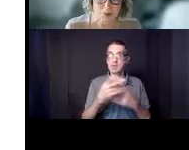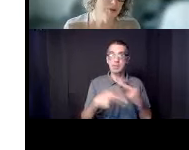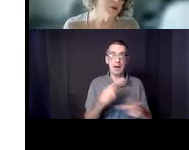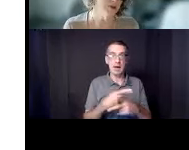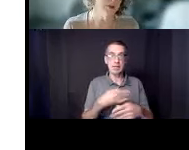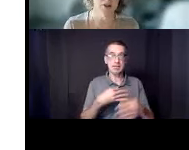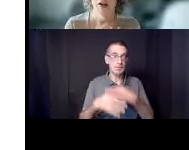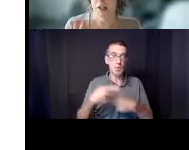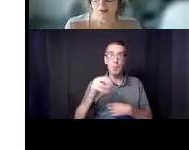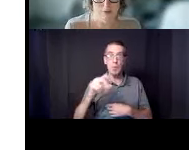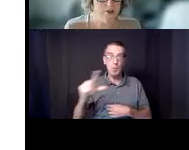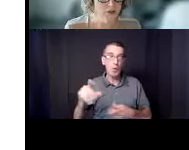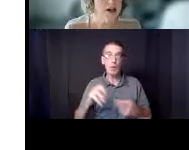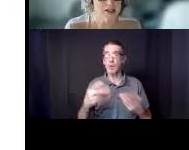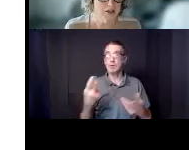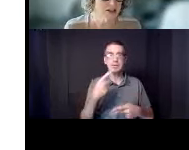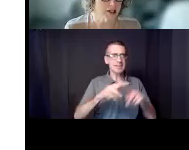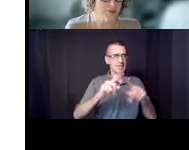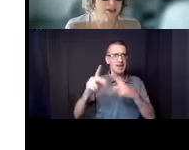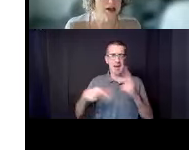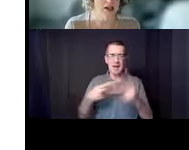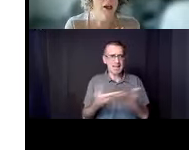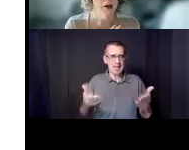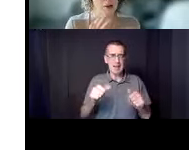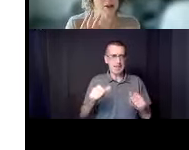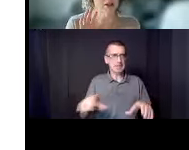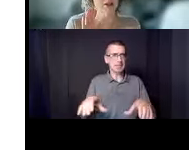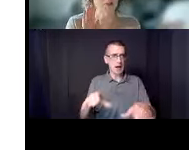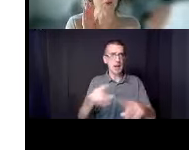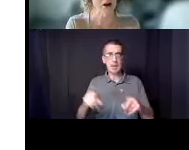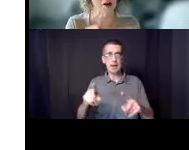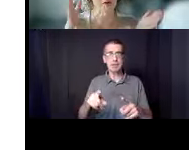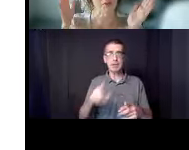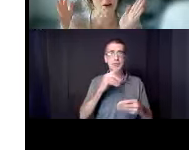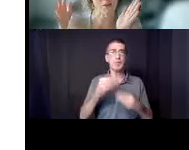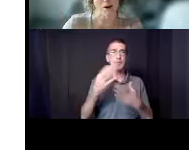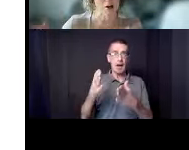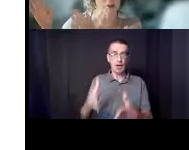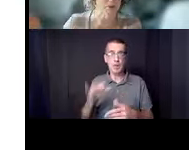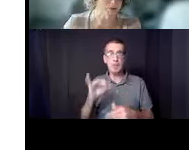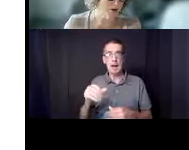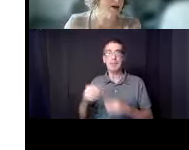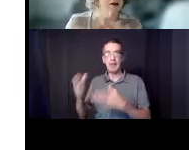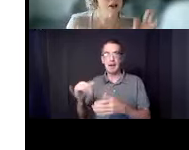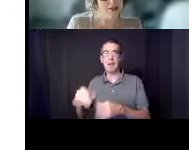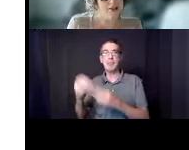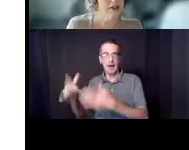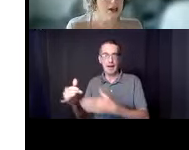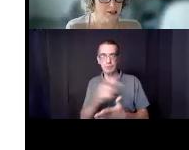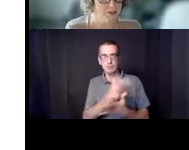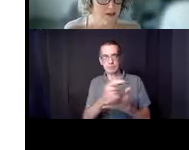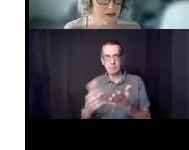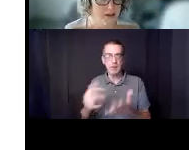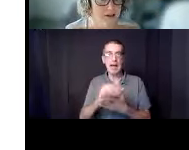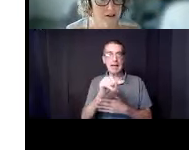substitute pool, or, you know, different kinds of things that could be done. But it's provider by provider by provider in this